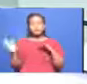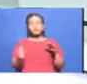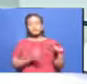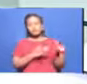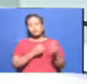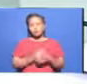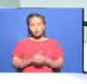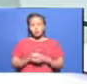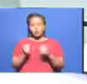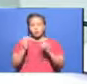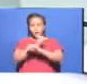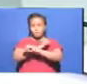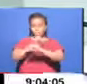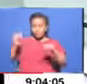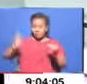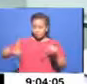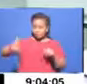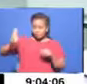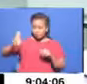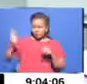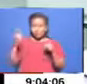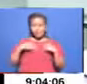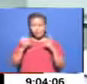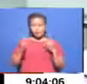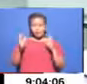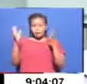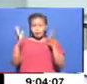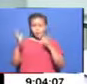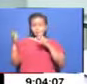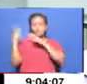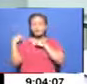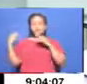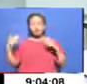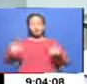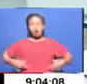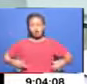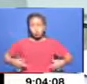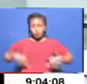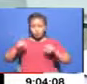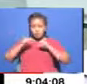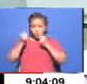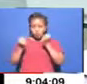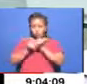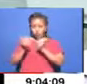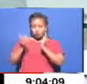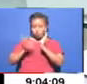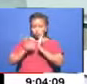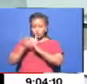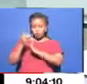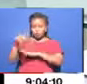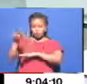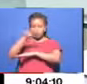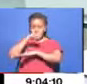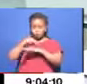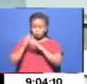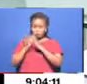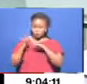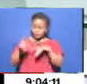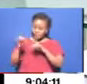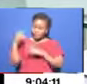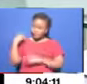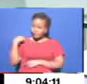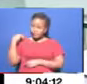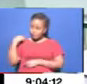President Uhuru Kenyatta has underscored the role of the youth in the social development of the nation through their selfless acts. Well, the head of state